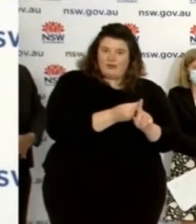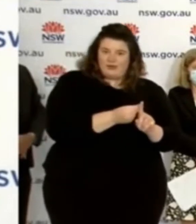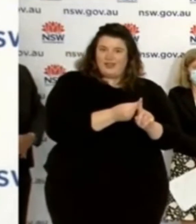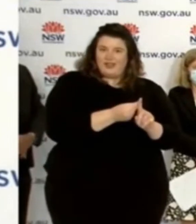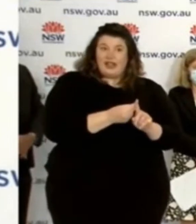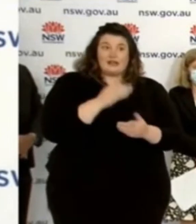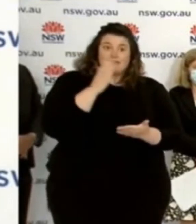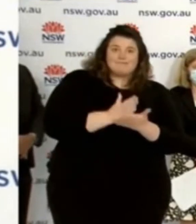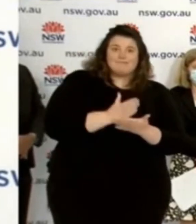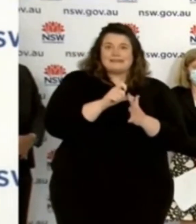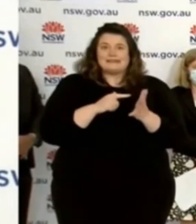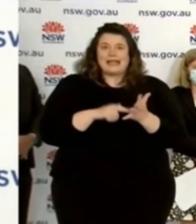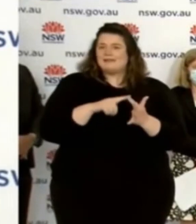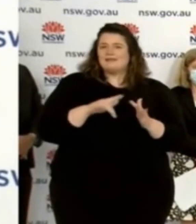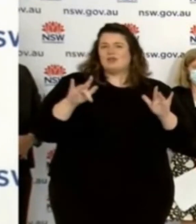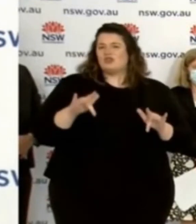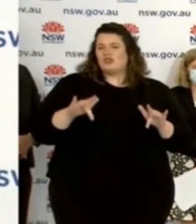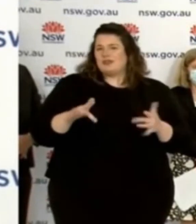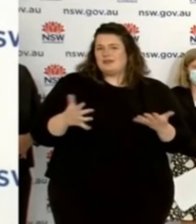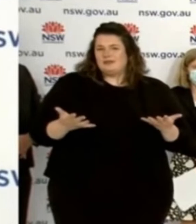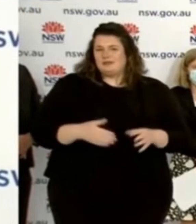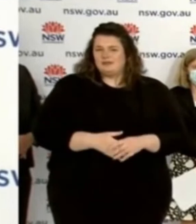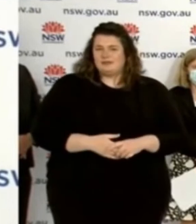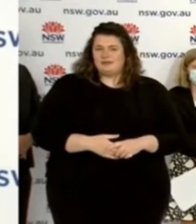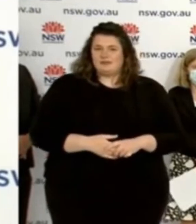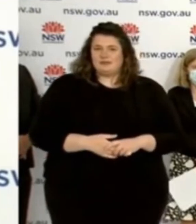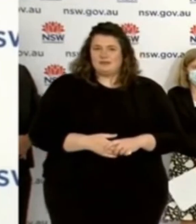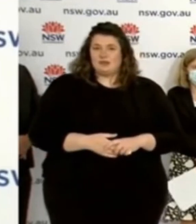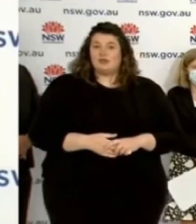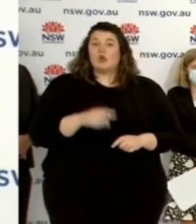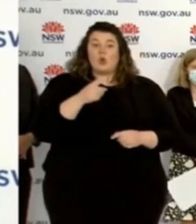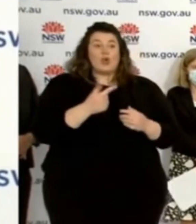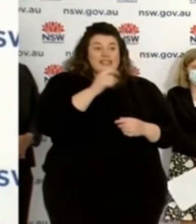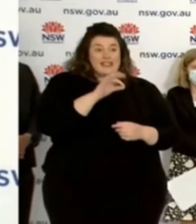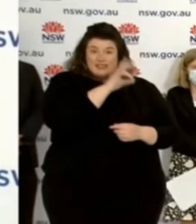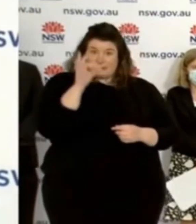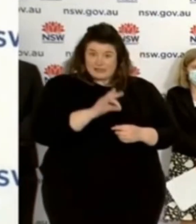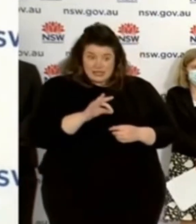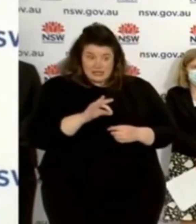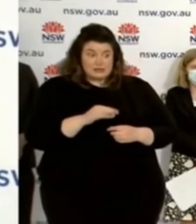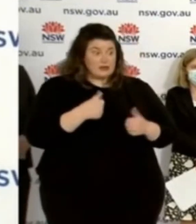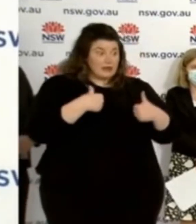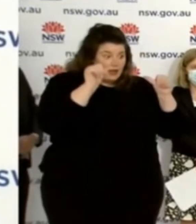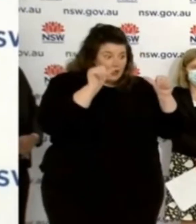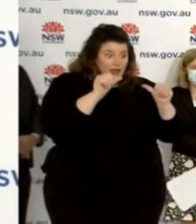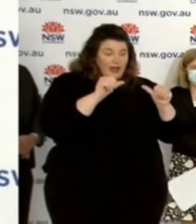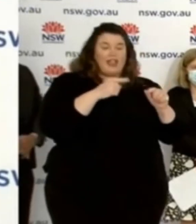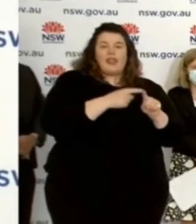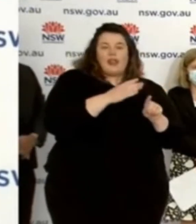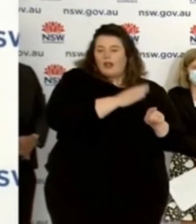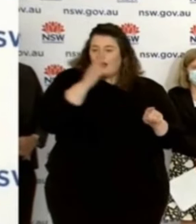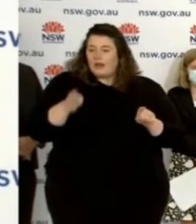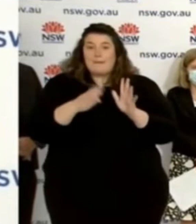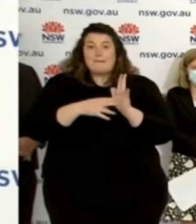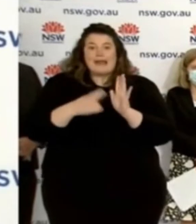get vaccinated, and these freedoms will come into place the Monday after that occurs. So we don't want to put a specific date on